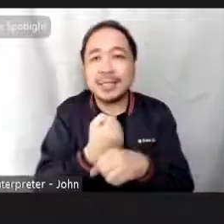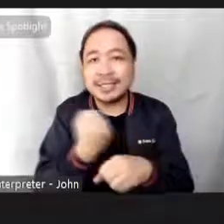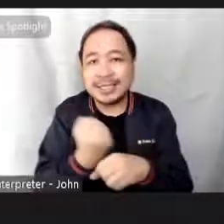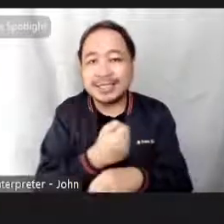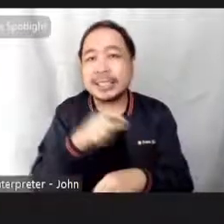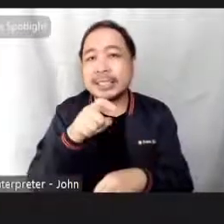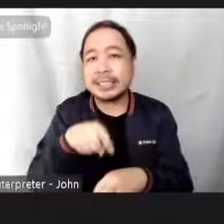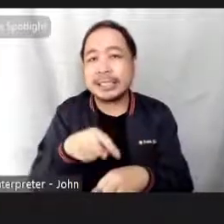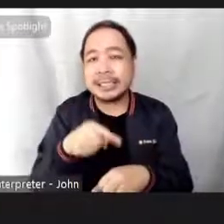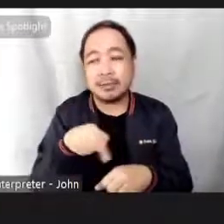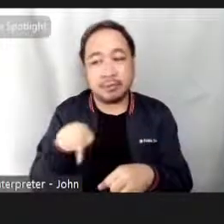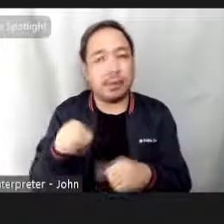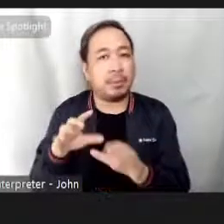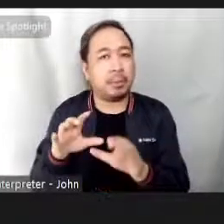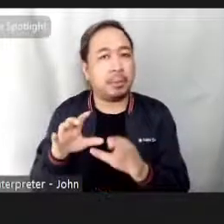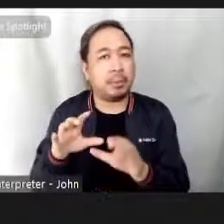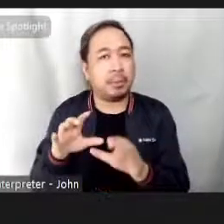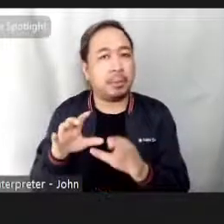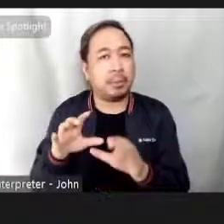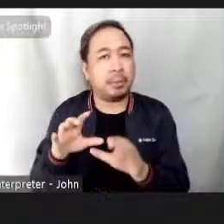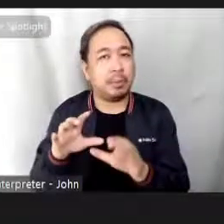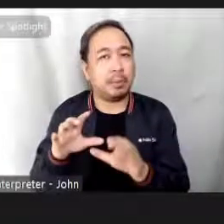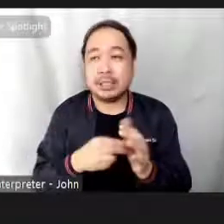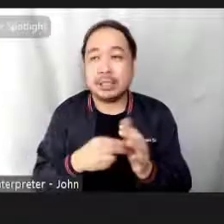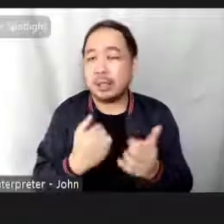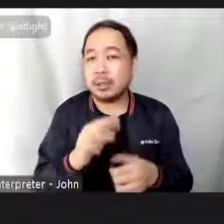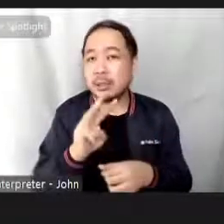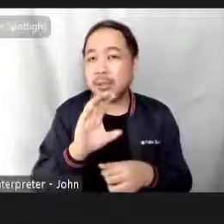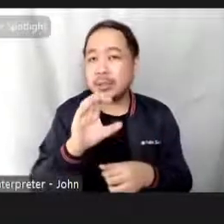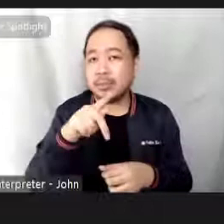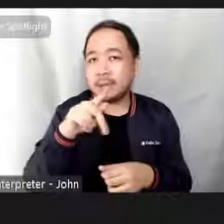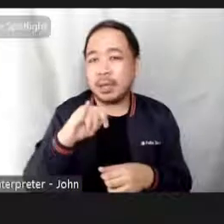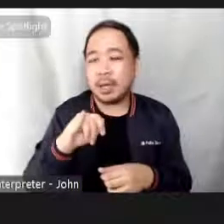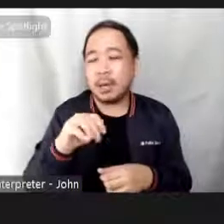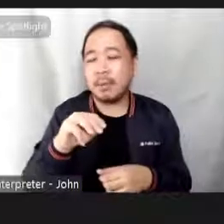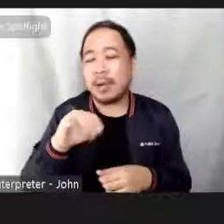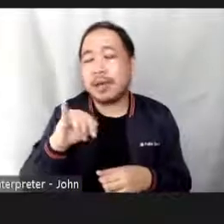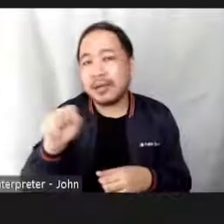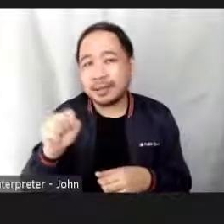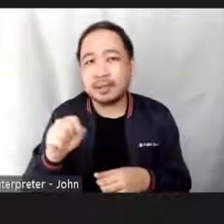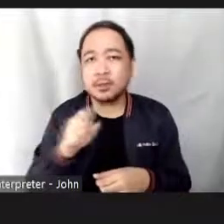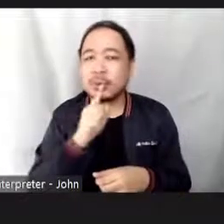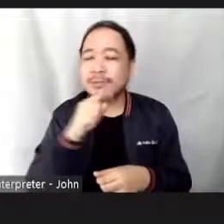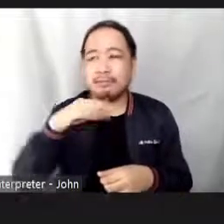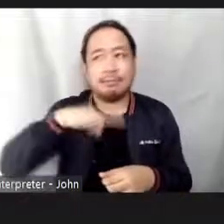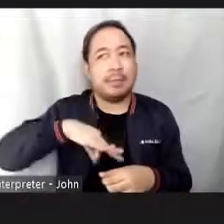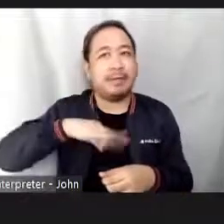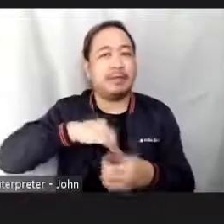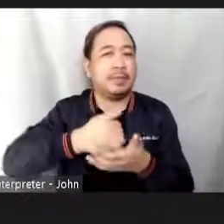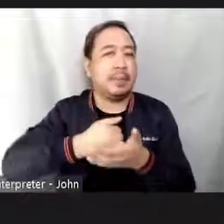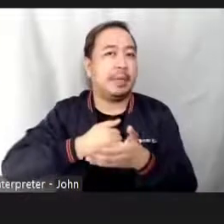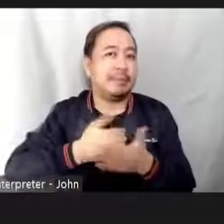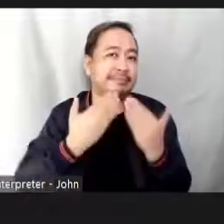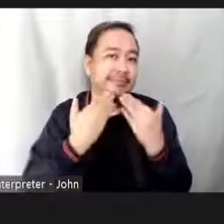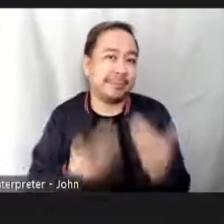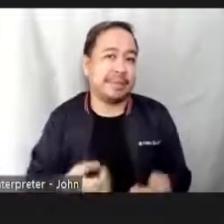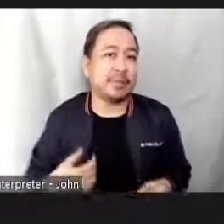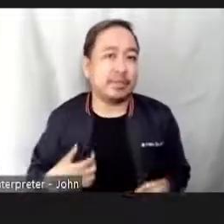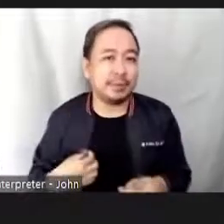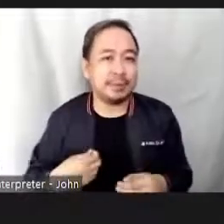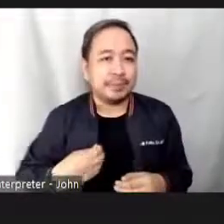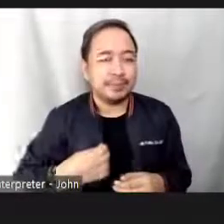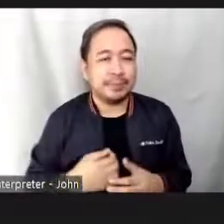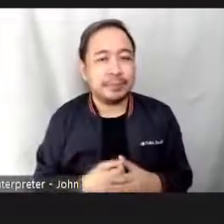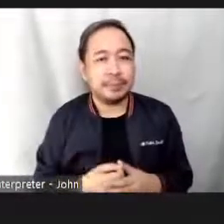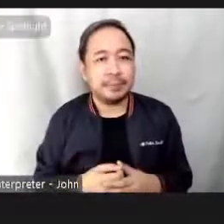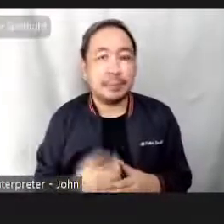unit. Therefore, WCPMIS is very helpful for us. Thank you.